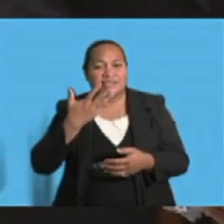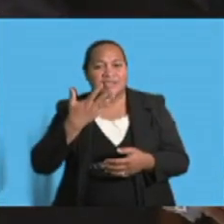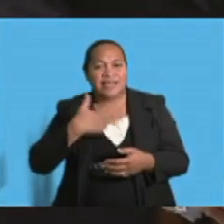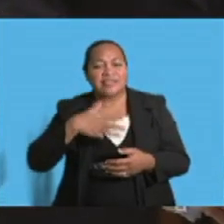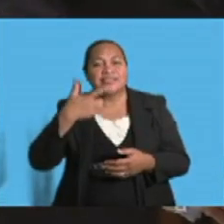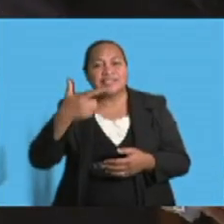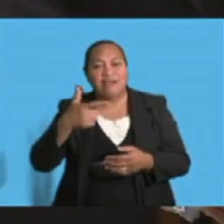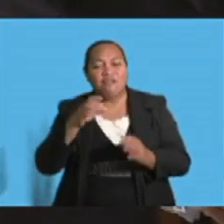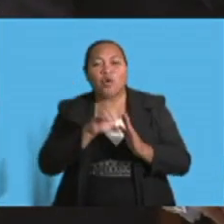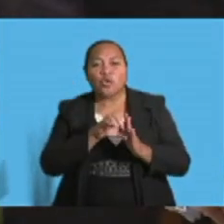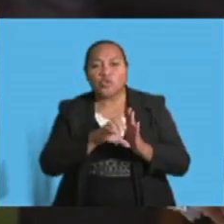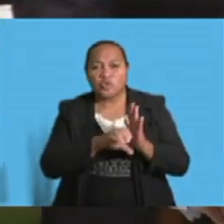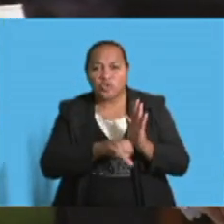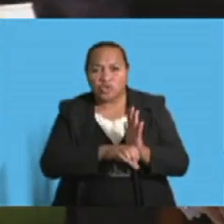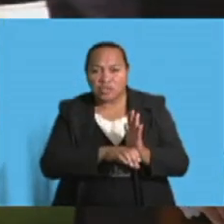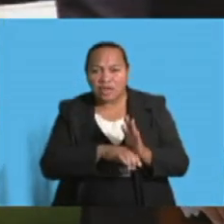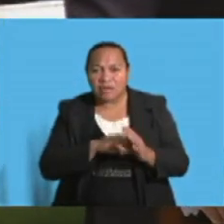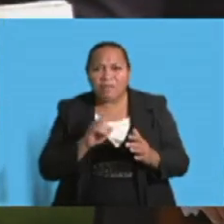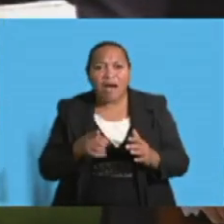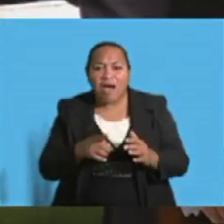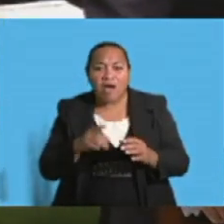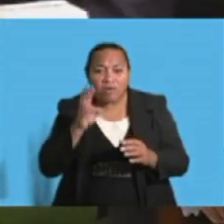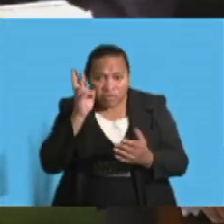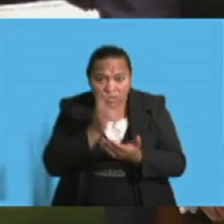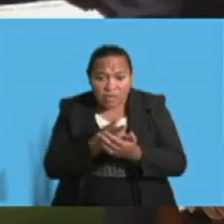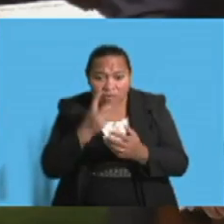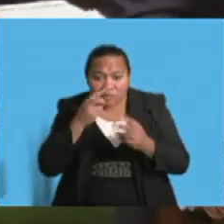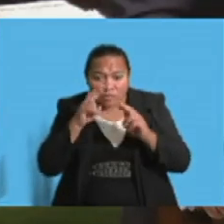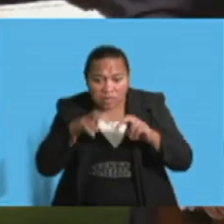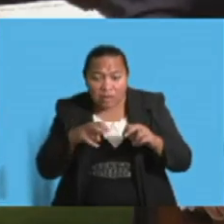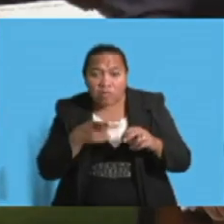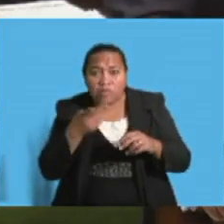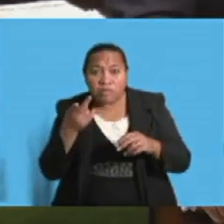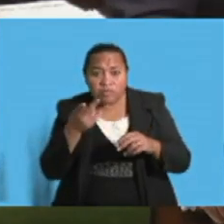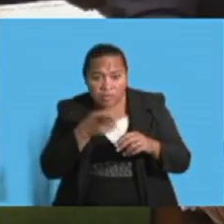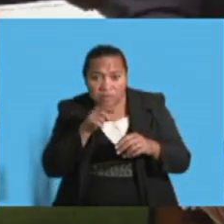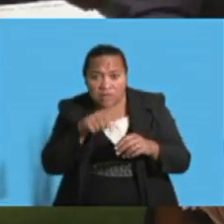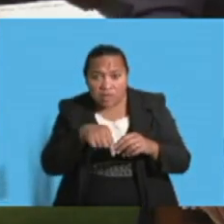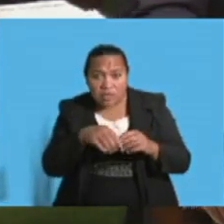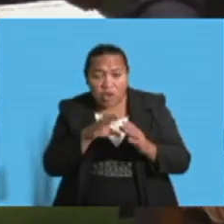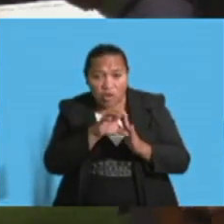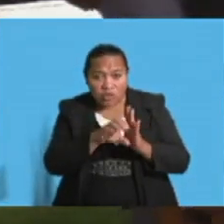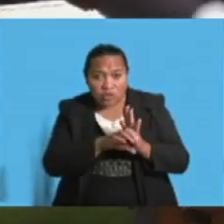1997 Constitution. But guess what, Madam Speaker? Under both those constitutions, under